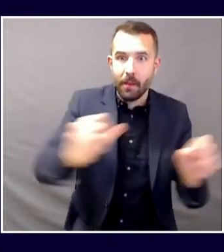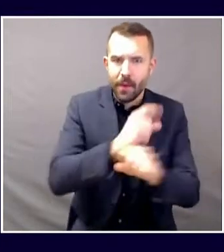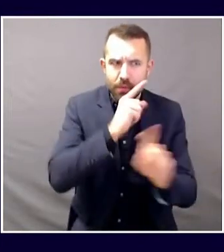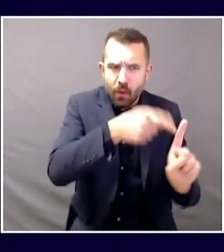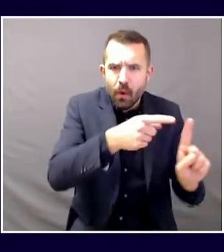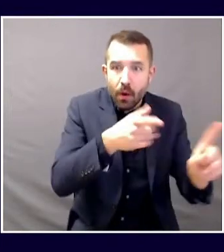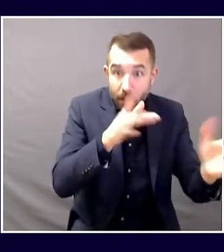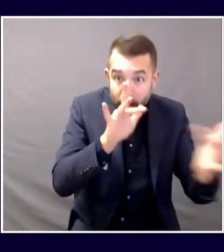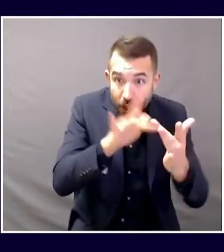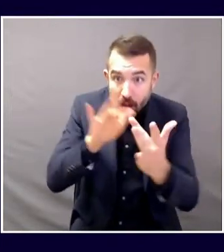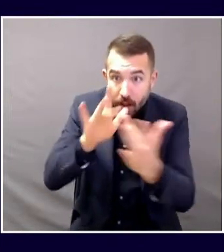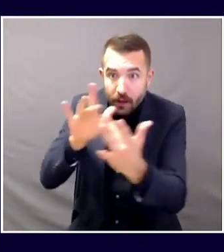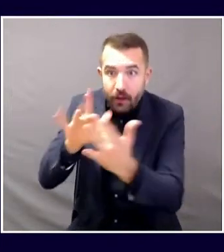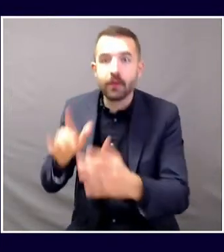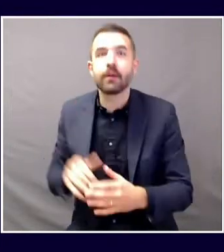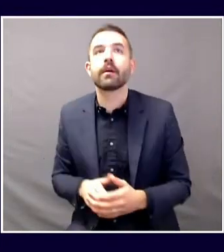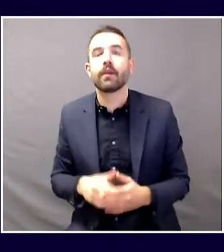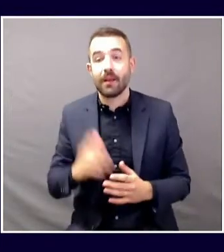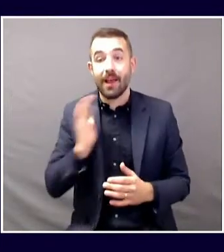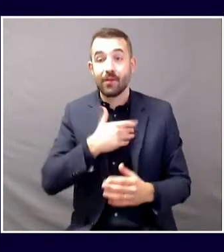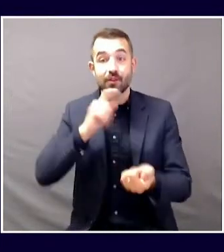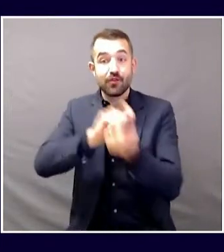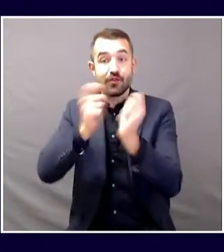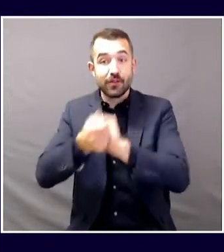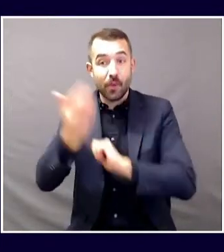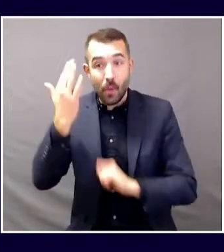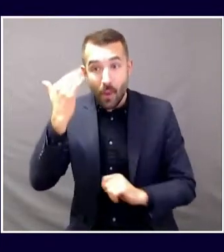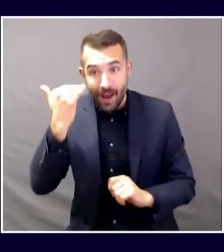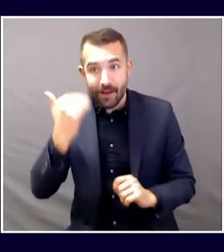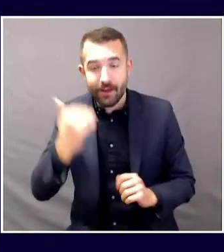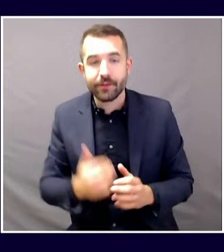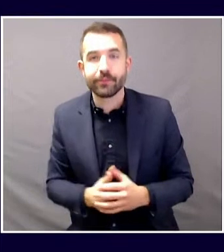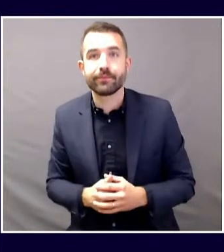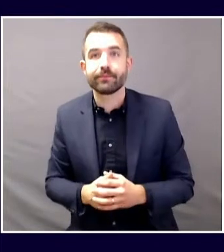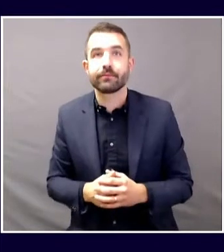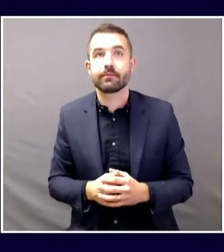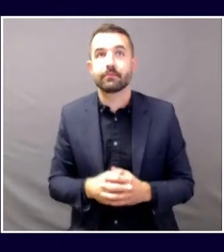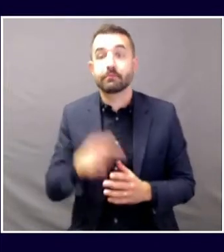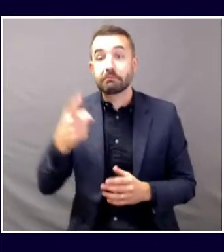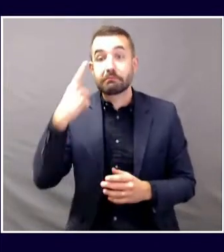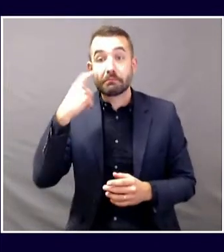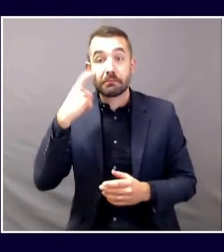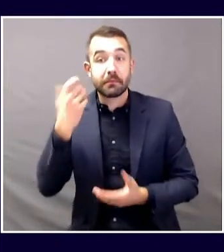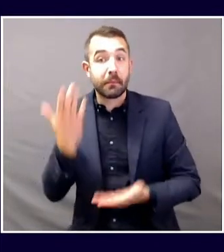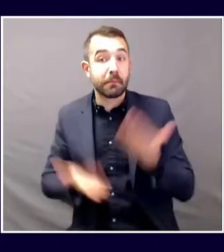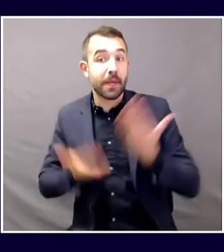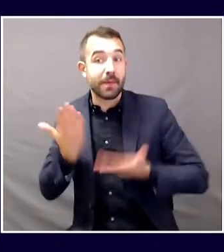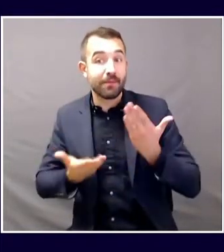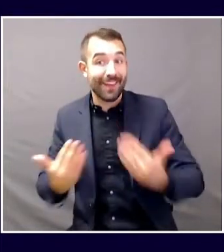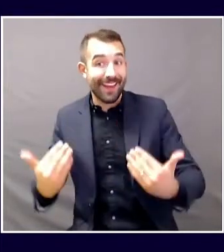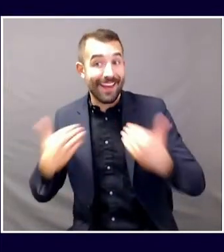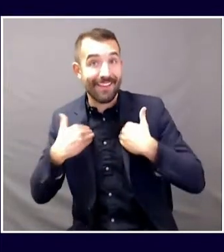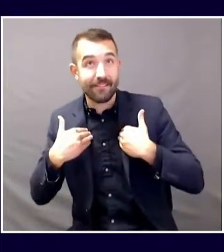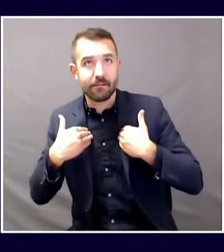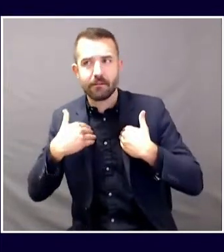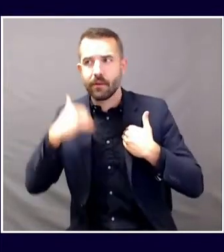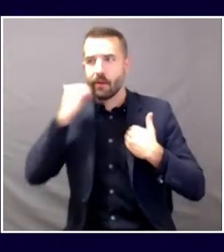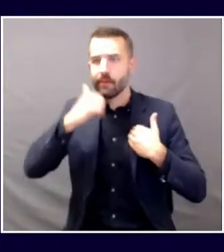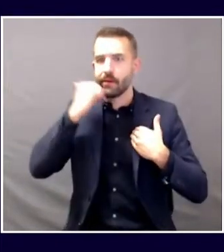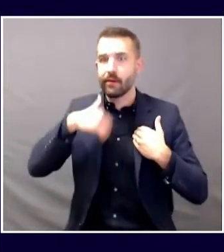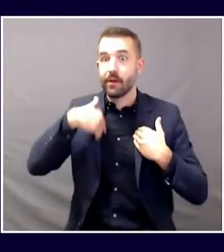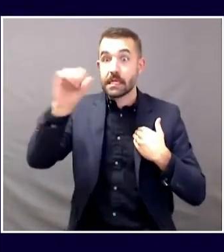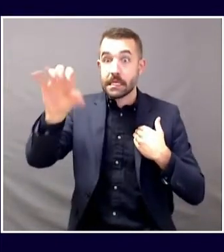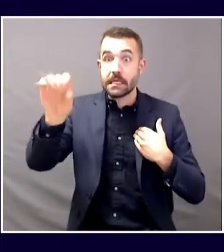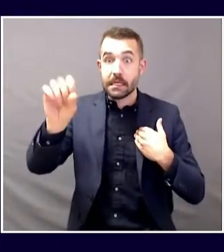one of the ways that you could be a probable case of COVID-19, which I talk about, I announce, one of the ways that you could be a probable case